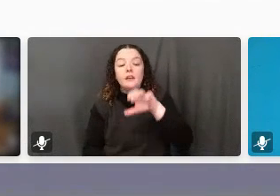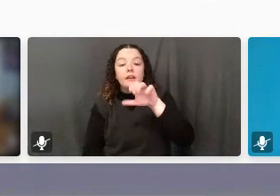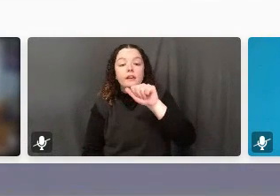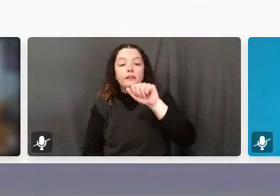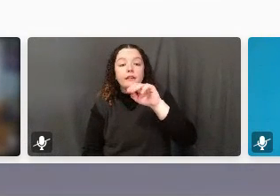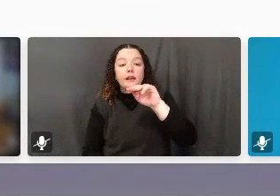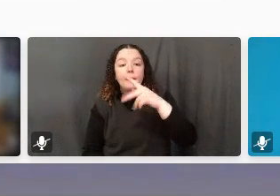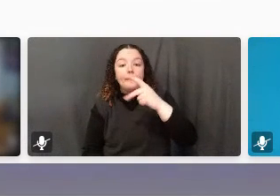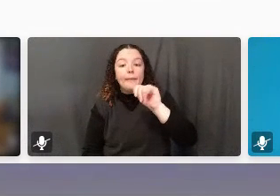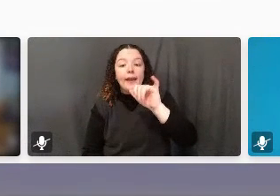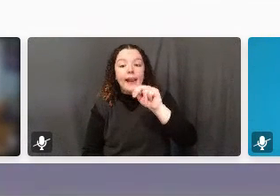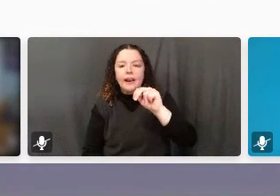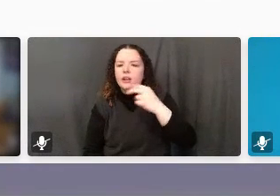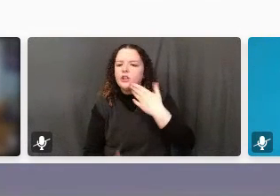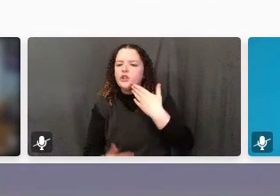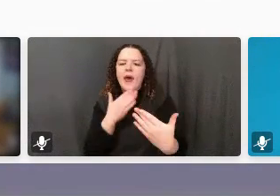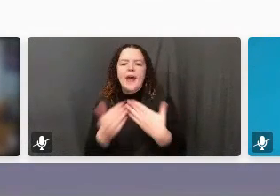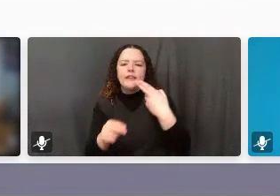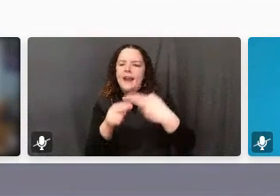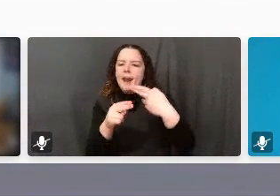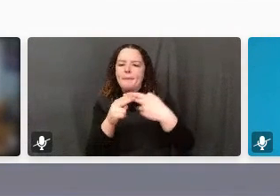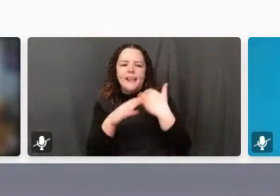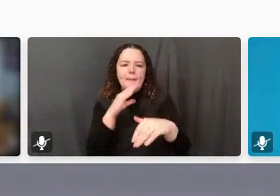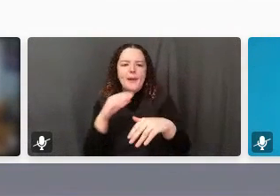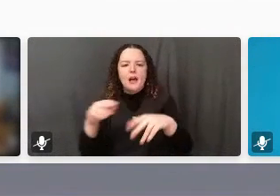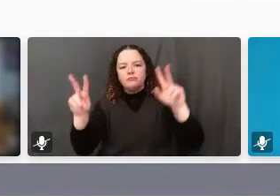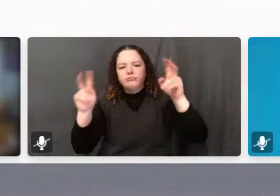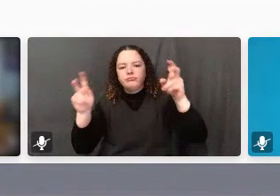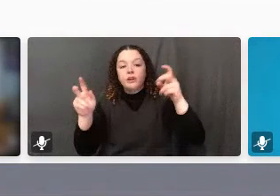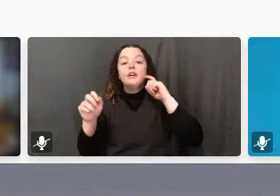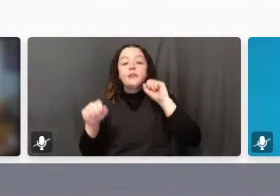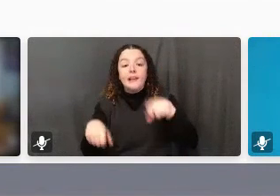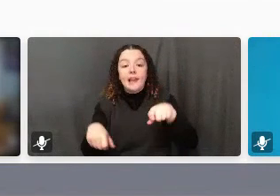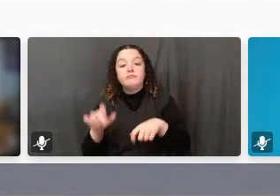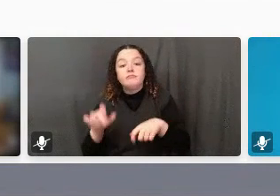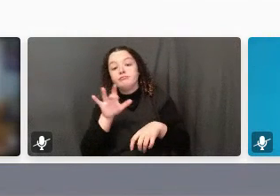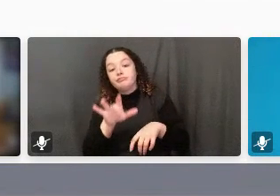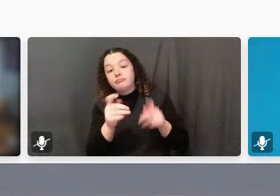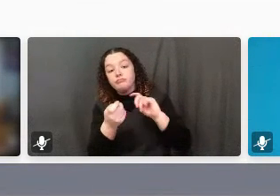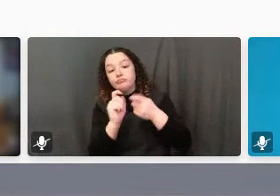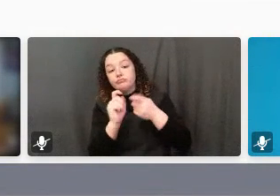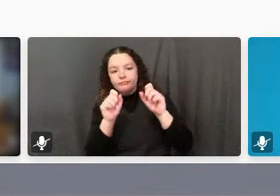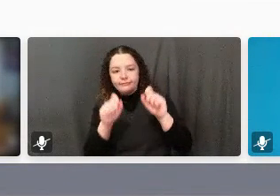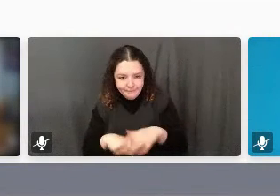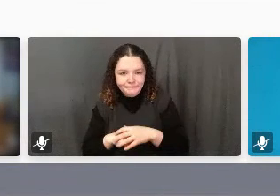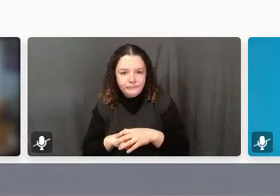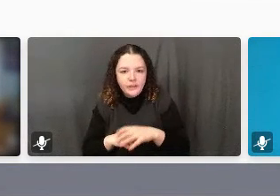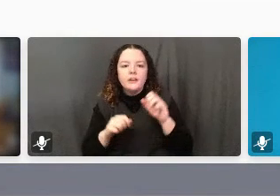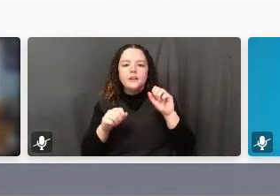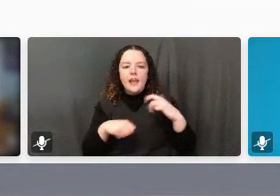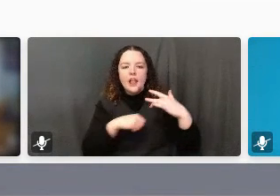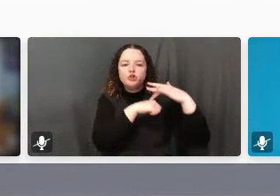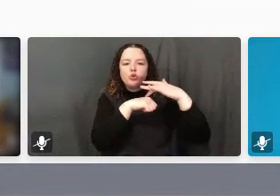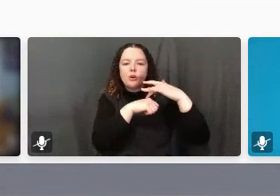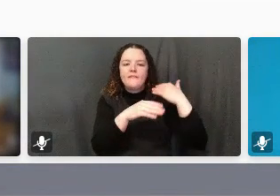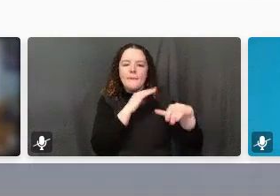the name of the email you're sending out is. You can also uncheck that box and edit that if you would like to. And then you can edit the source of that email if you would